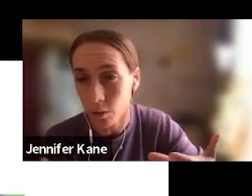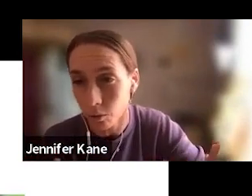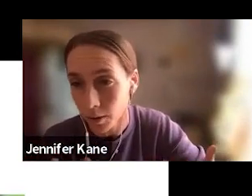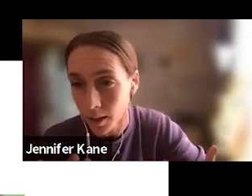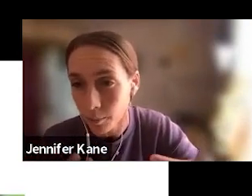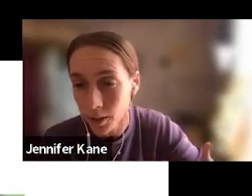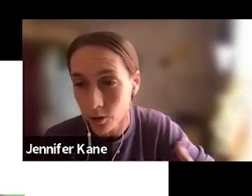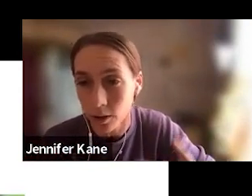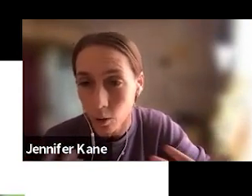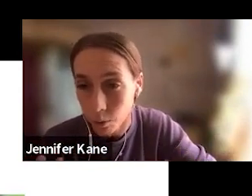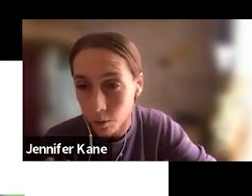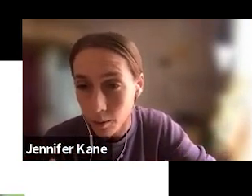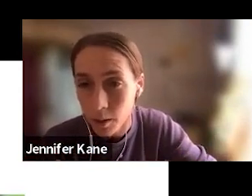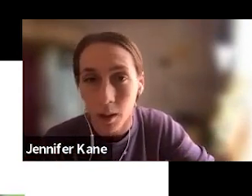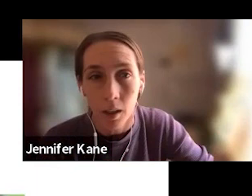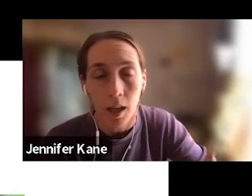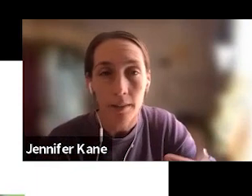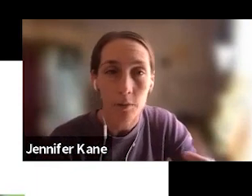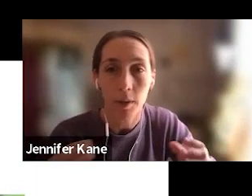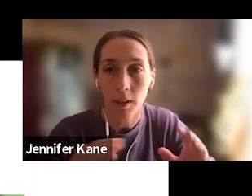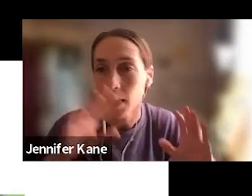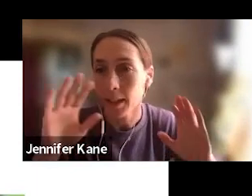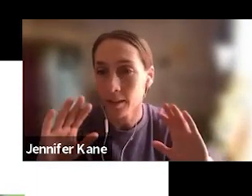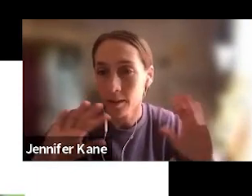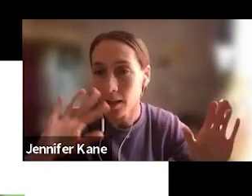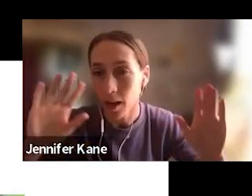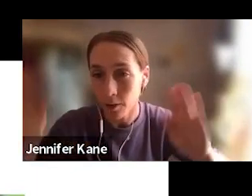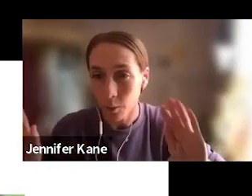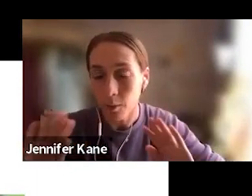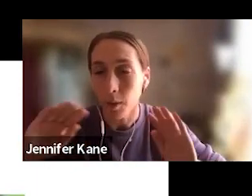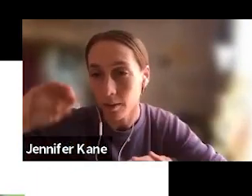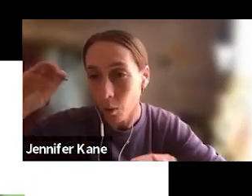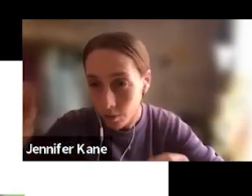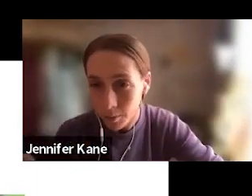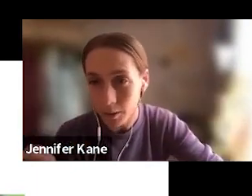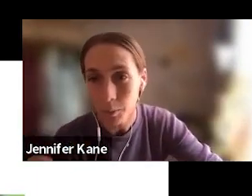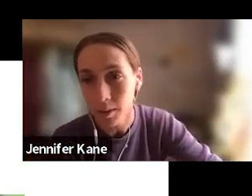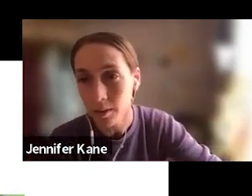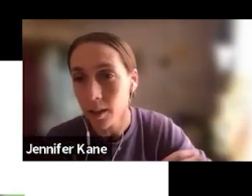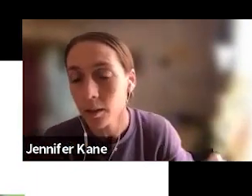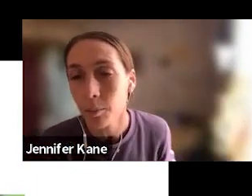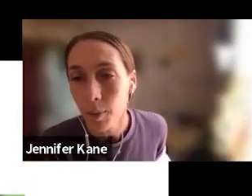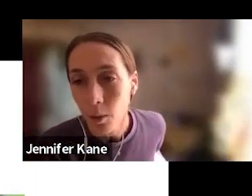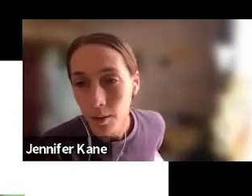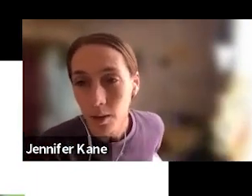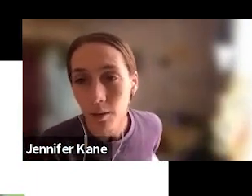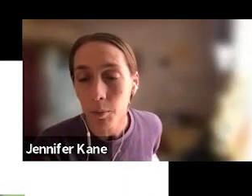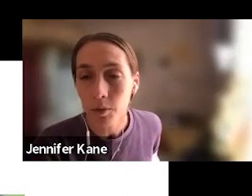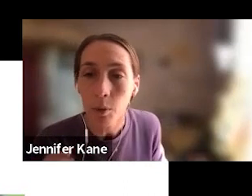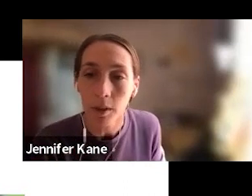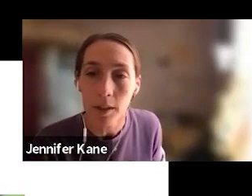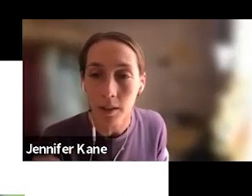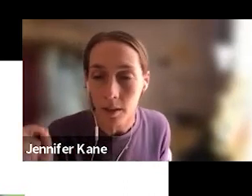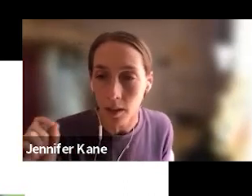design the whole grant application and the whole program. At this point, I can't say either way what ultimately will be decided. However, the